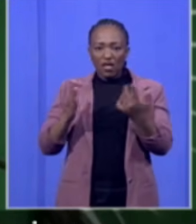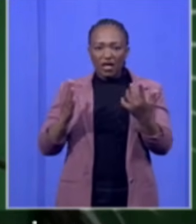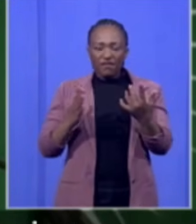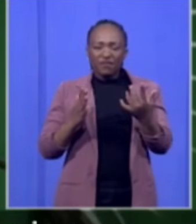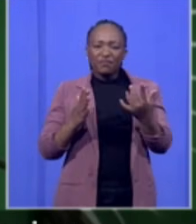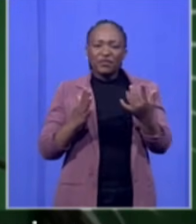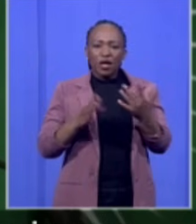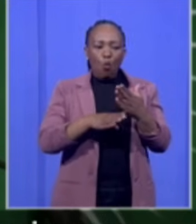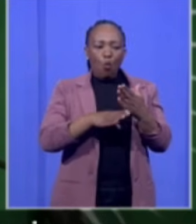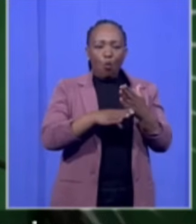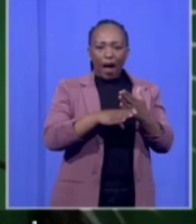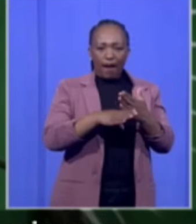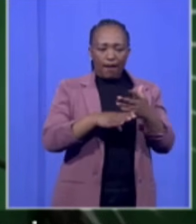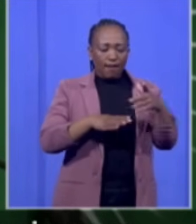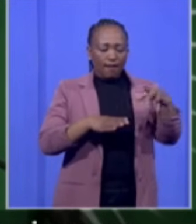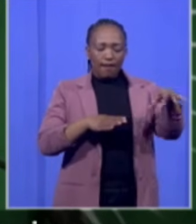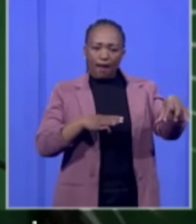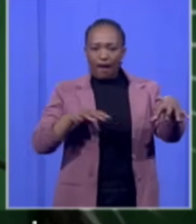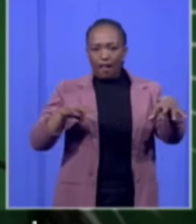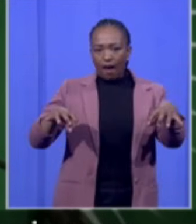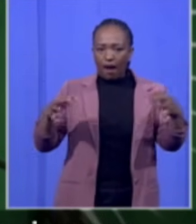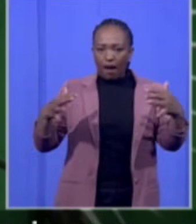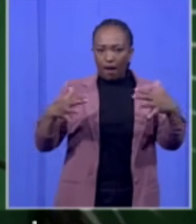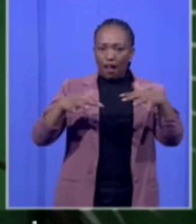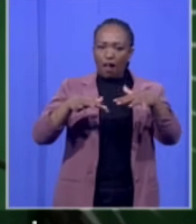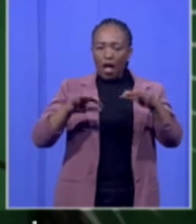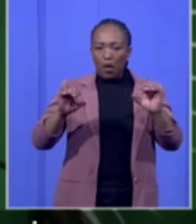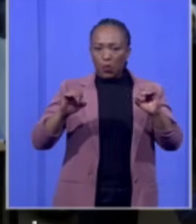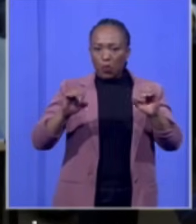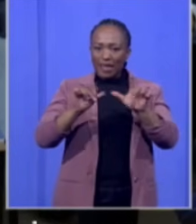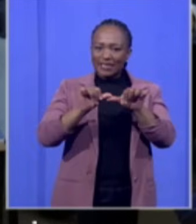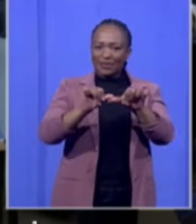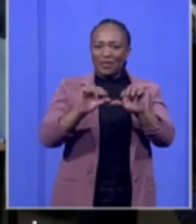unstable, plans remains unfunded.